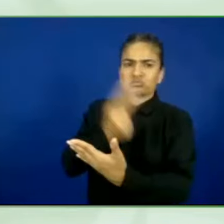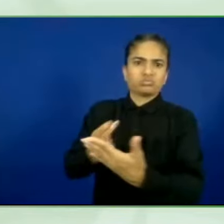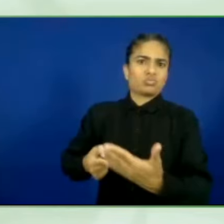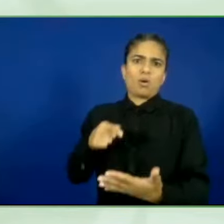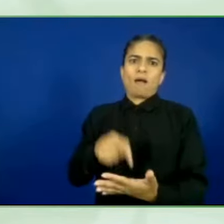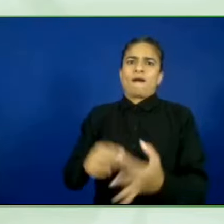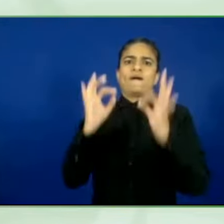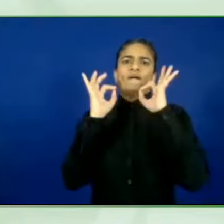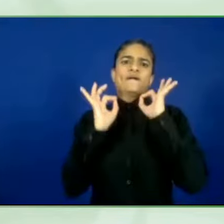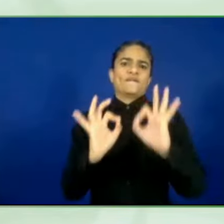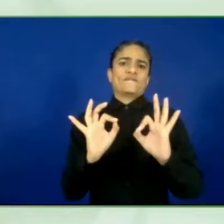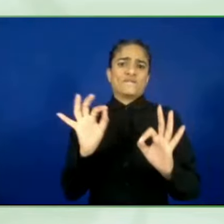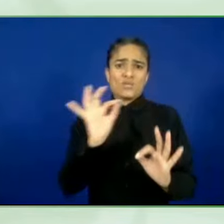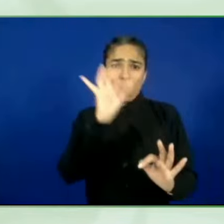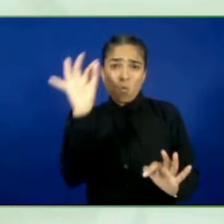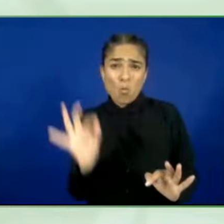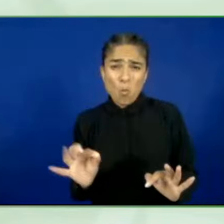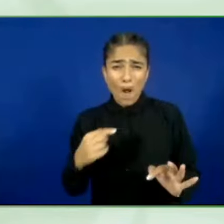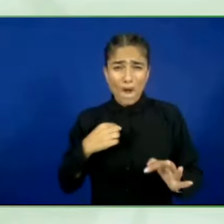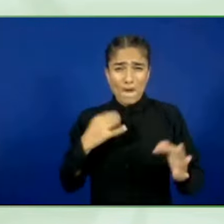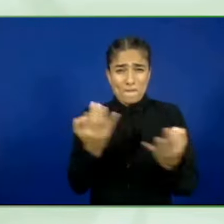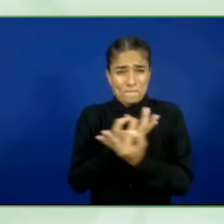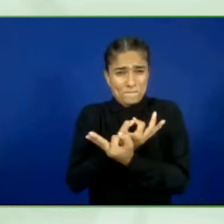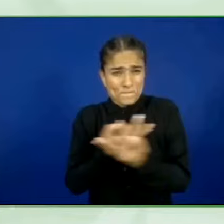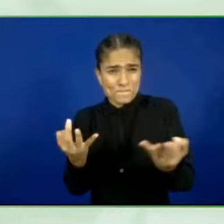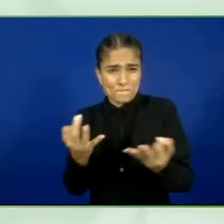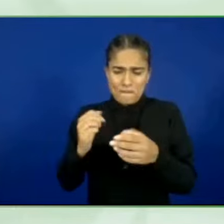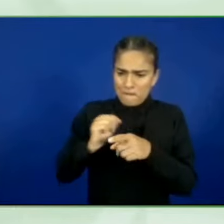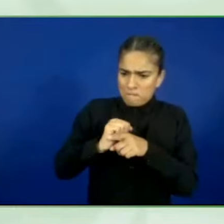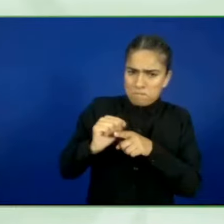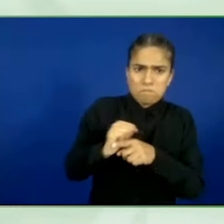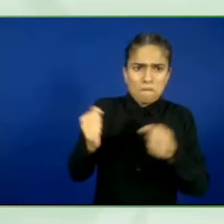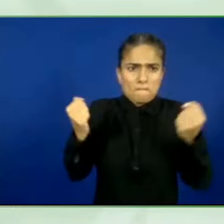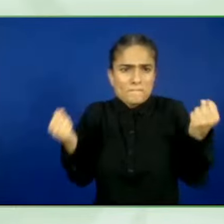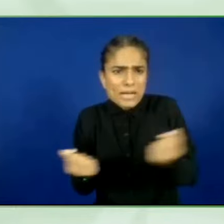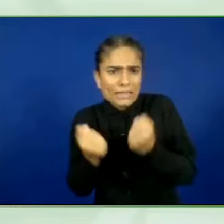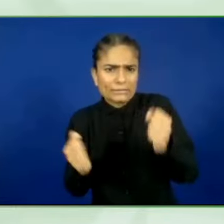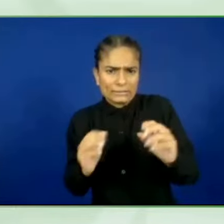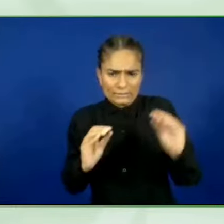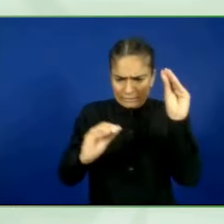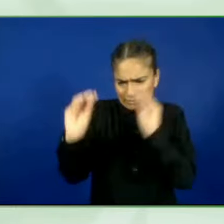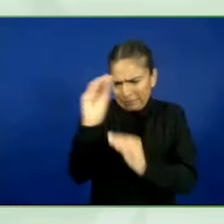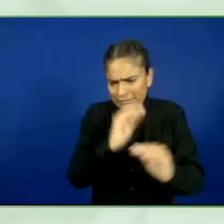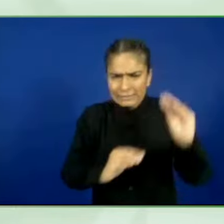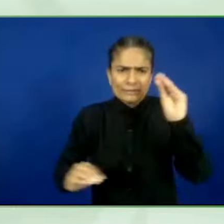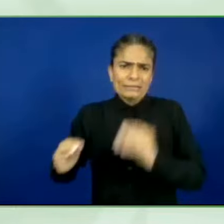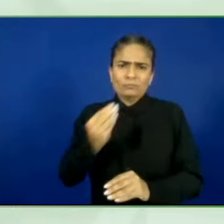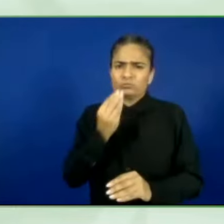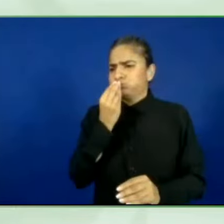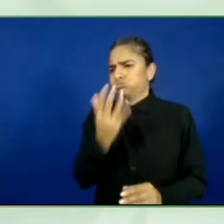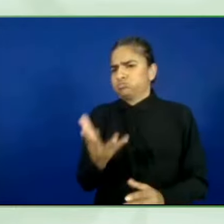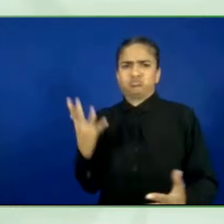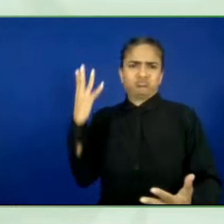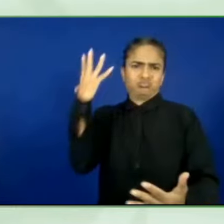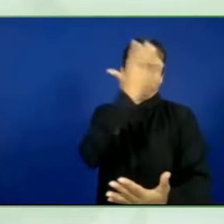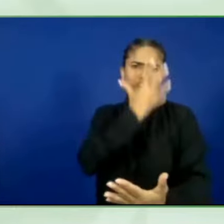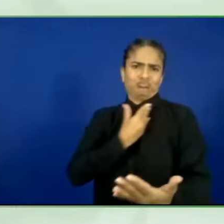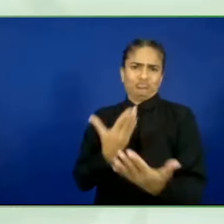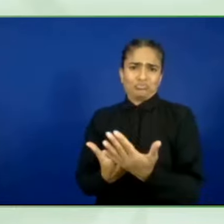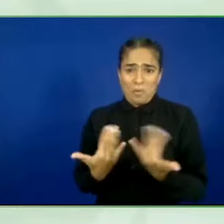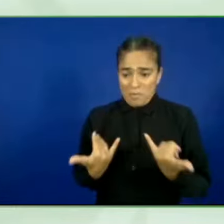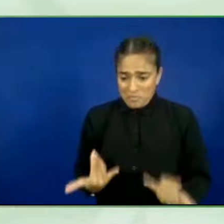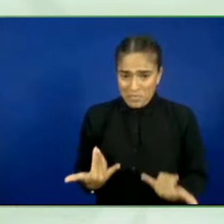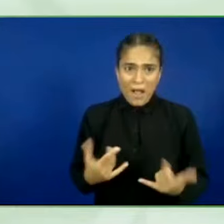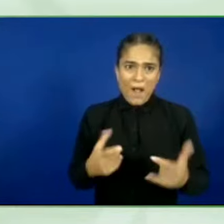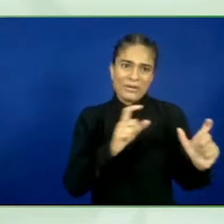with Suisha Arts, which was lovely. So, and I'm still doing that, which is brilliant. So, yeah. So,